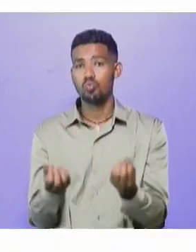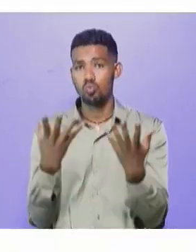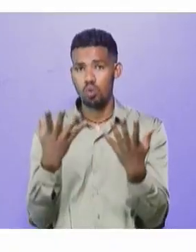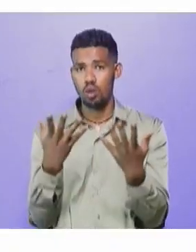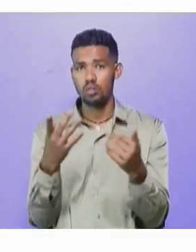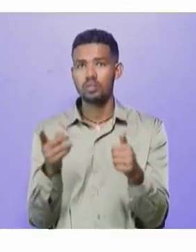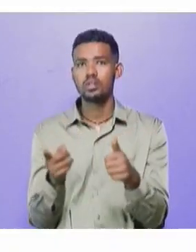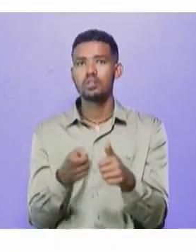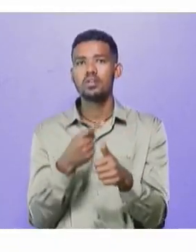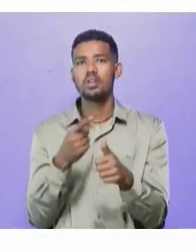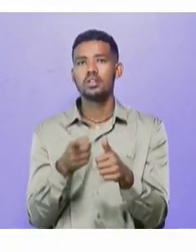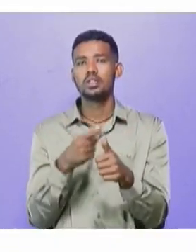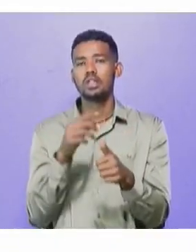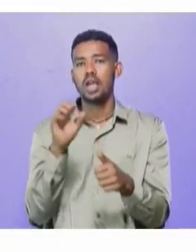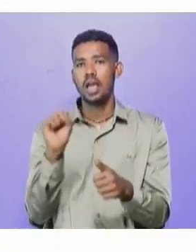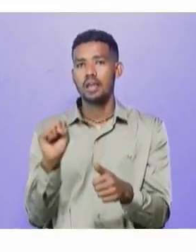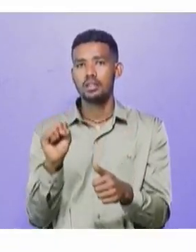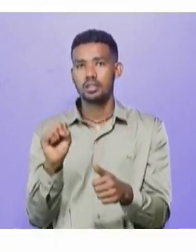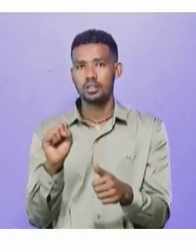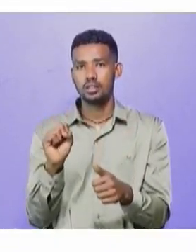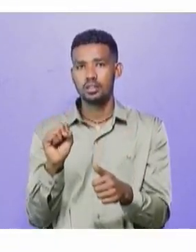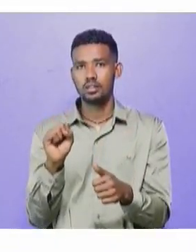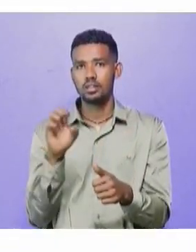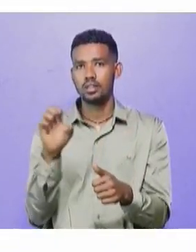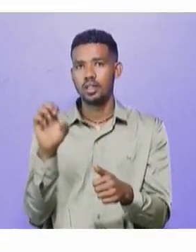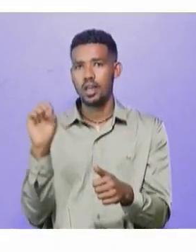is es,